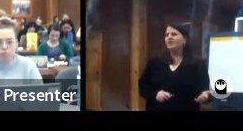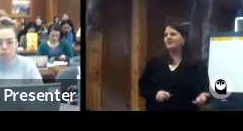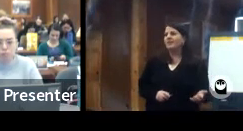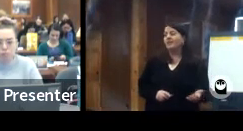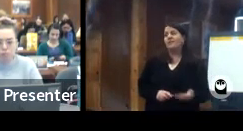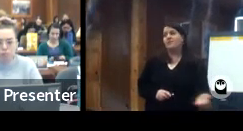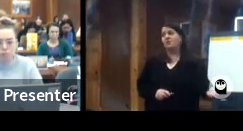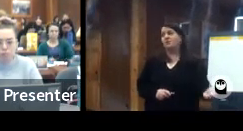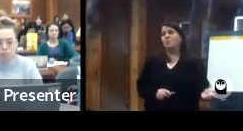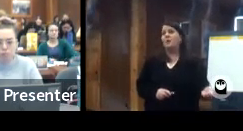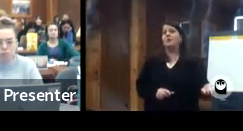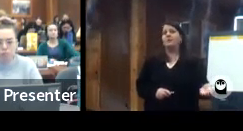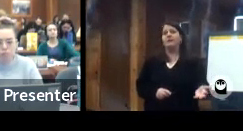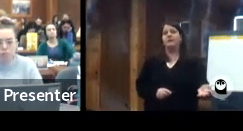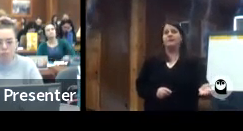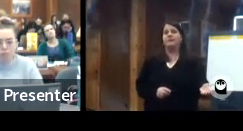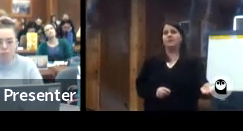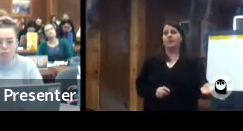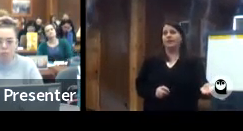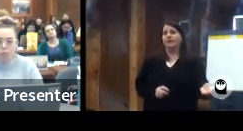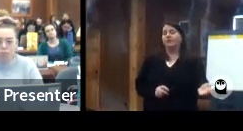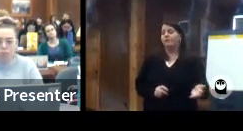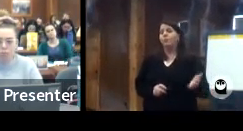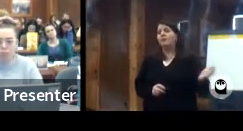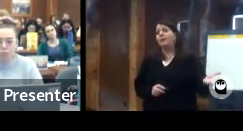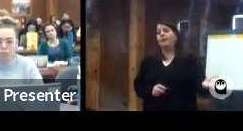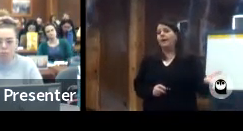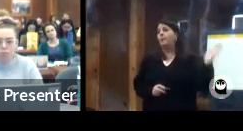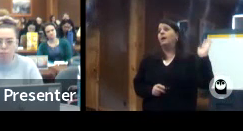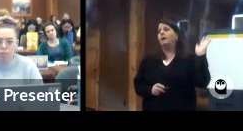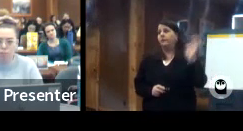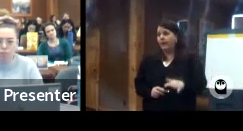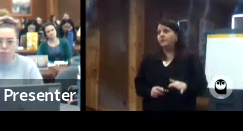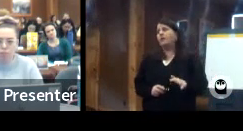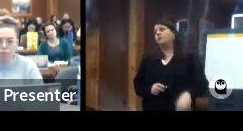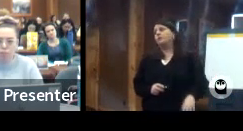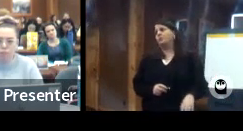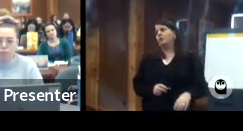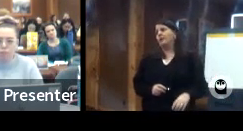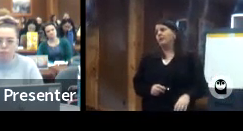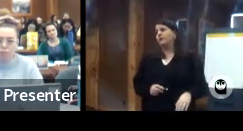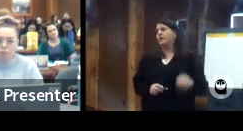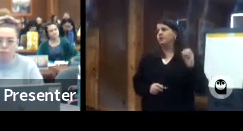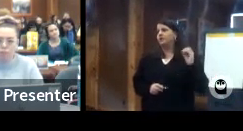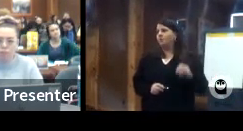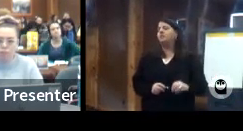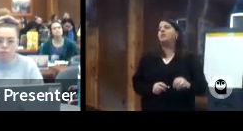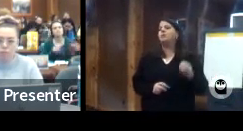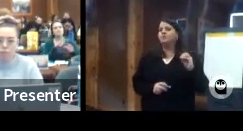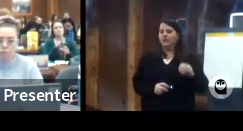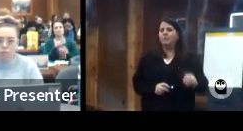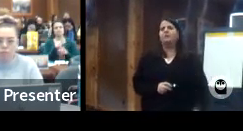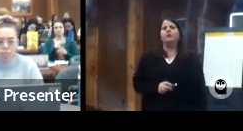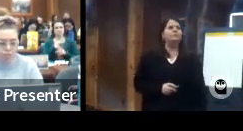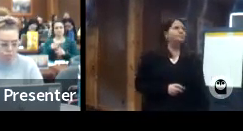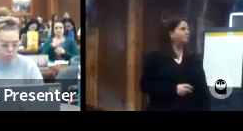You know this stuff and heaven knows you know way better than any defense attorney. So if you're worried about them, that is not who you need to worry about. Just know what you